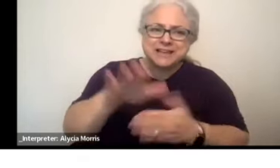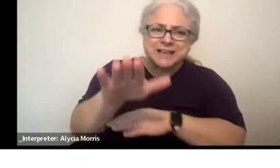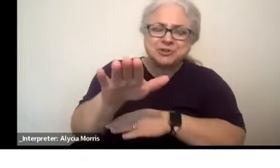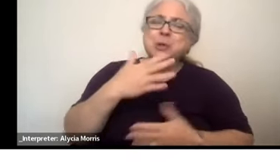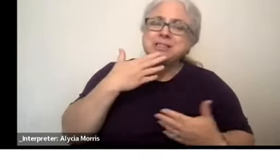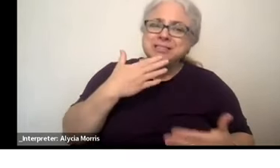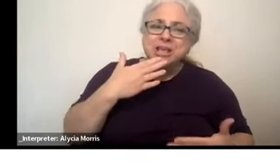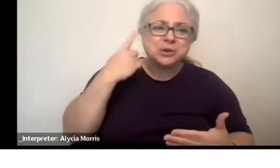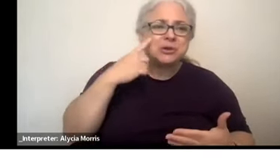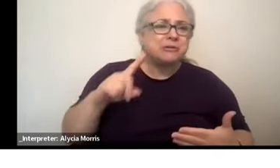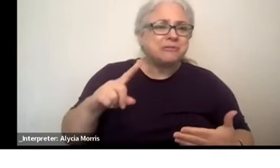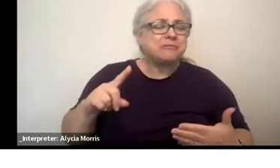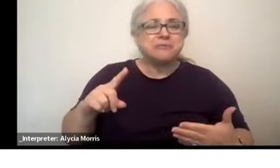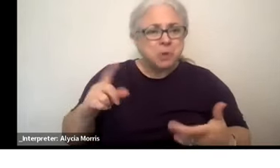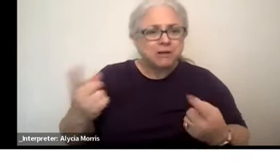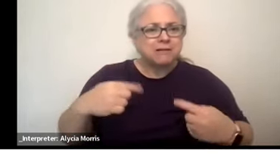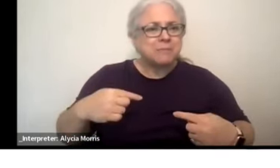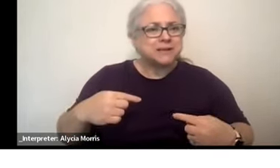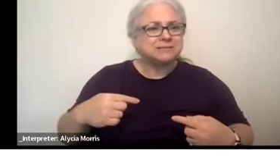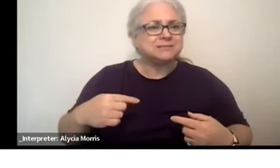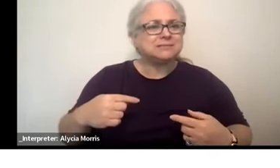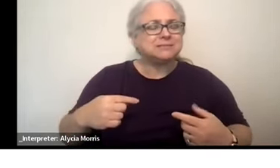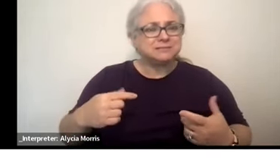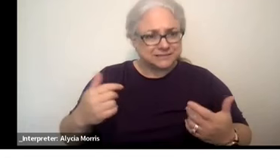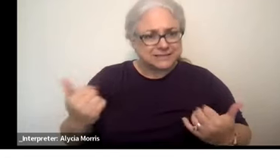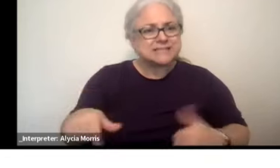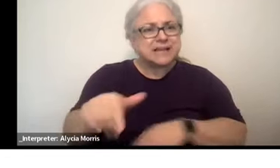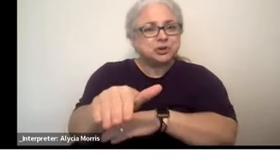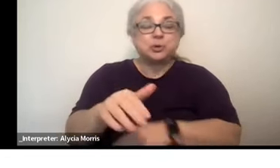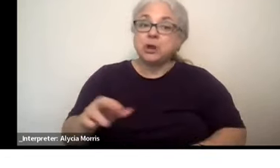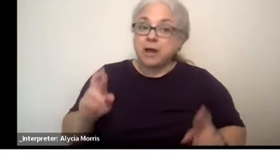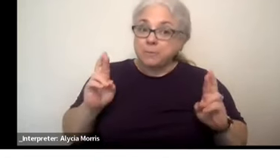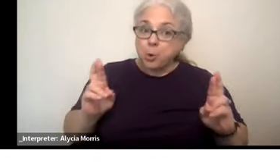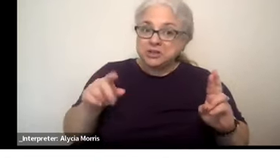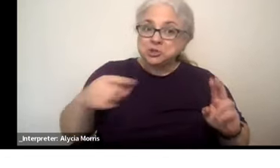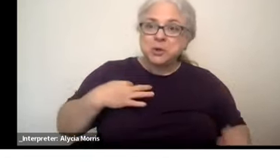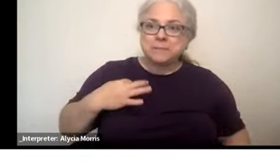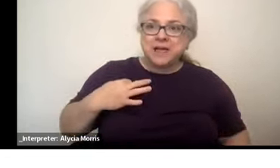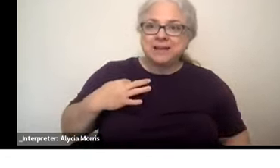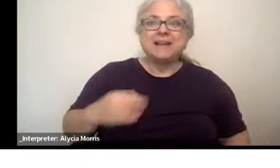your time and spending it with us. And I hope you do apply, and I hope we are able to